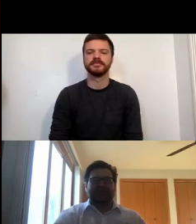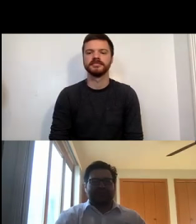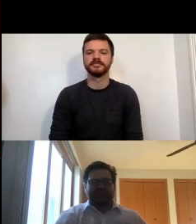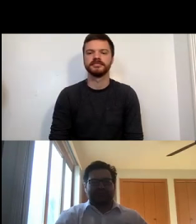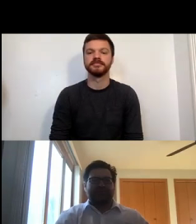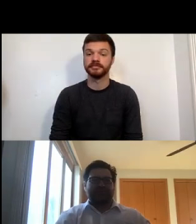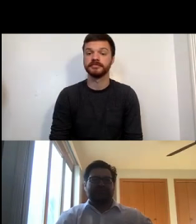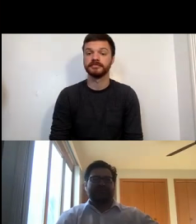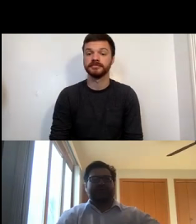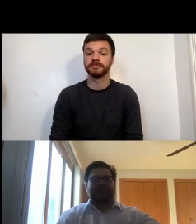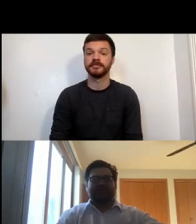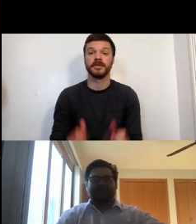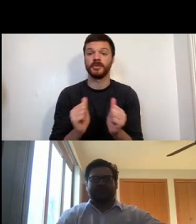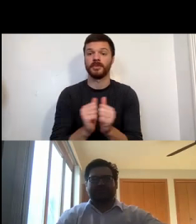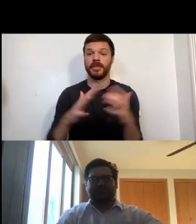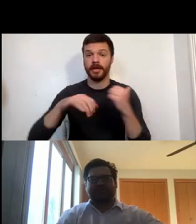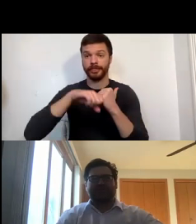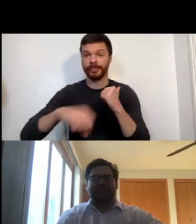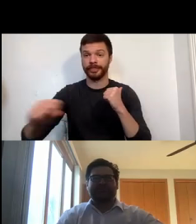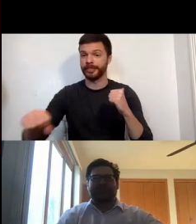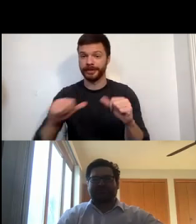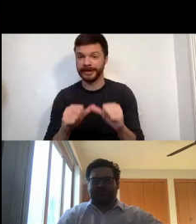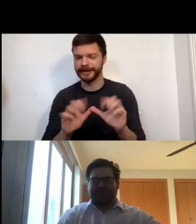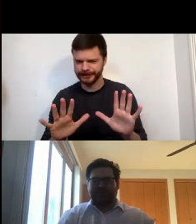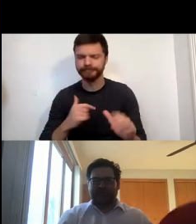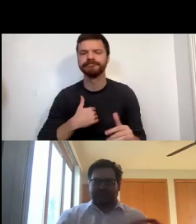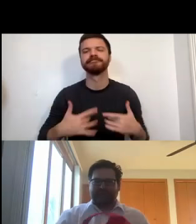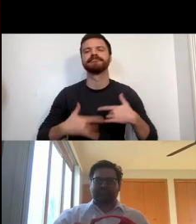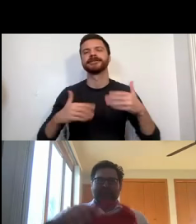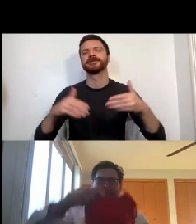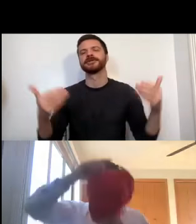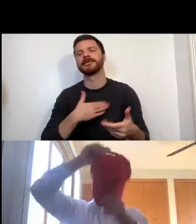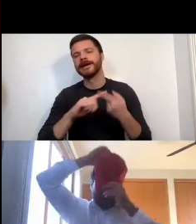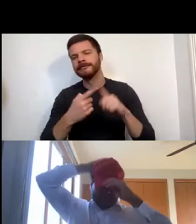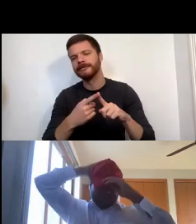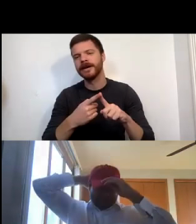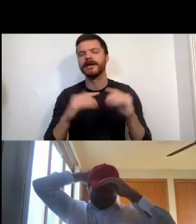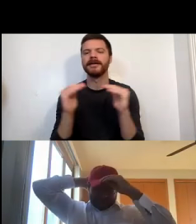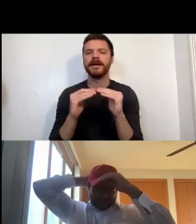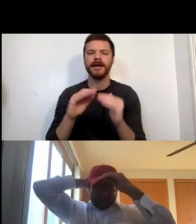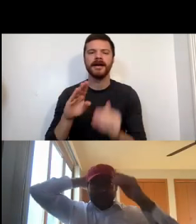So without further ado, I'm thrilled to introduce my friend and colleague, Byron Powell.